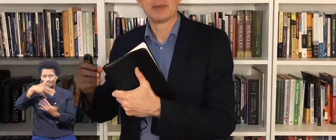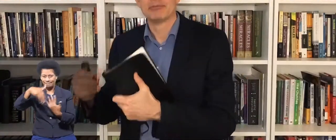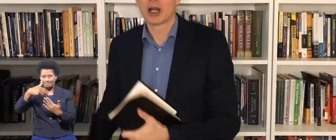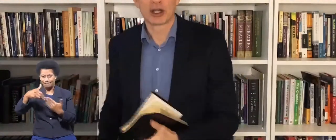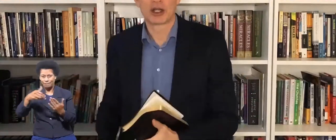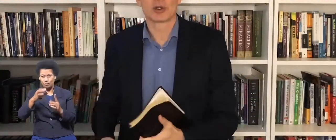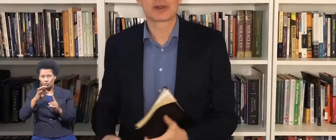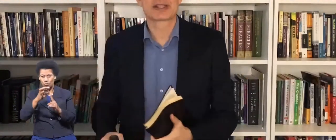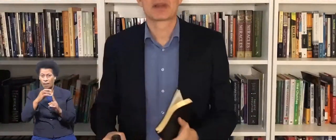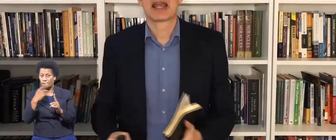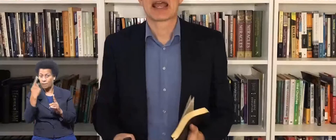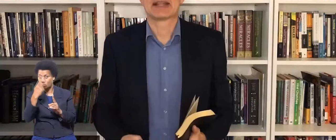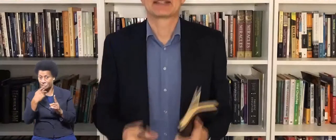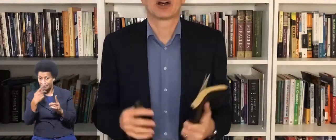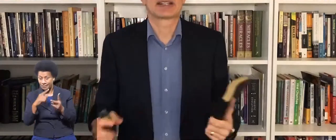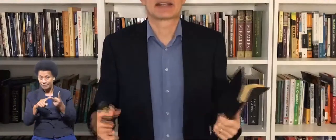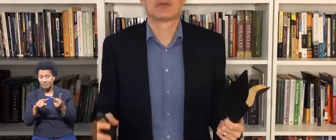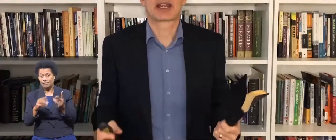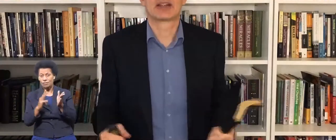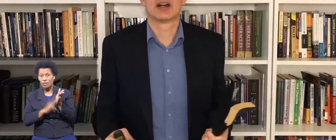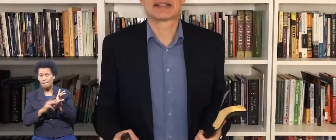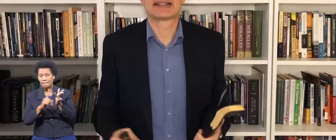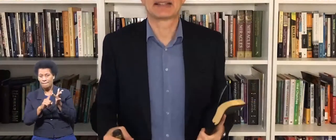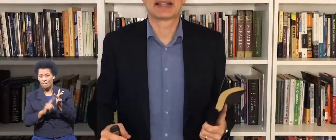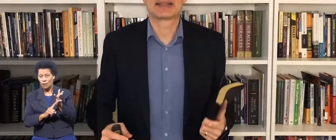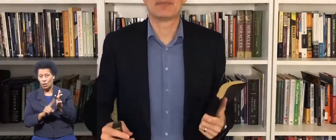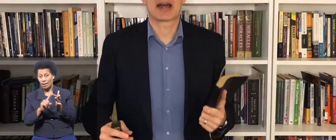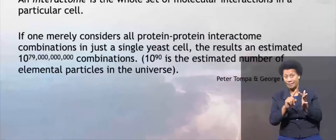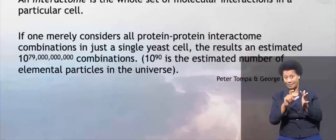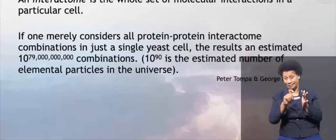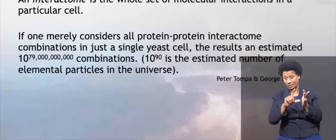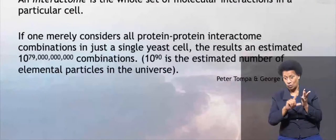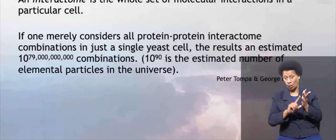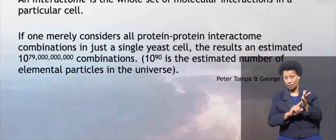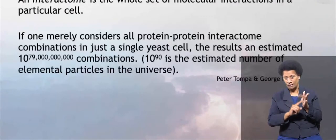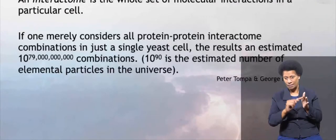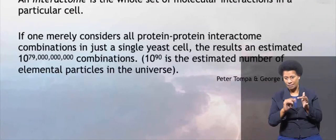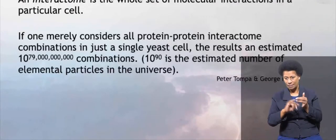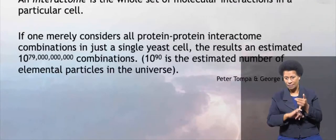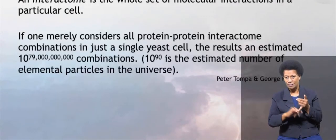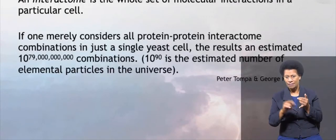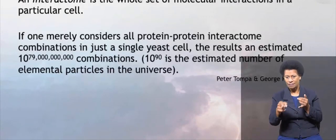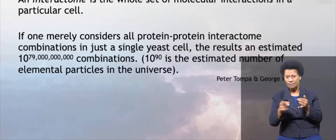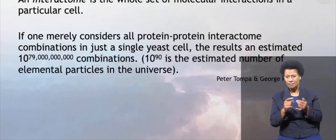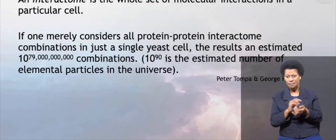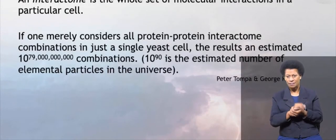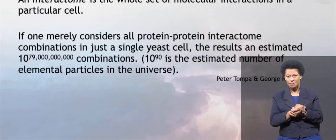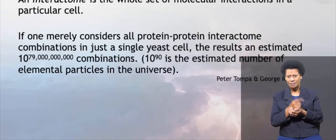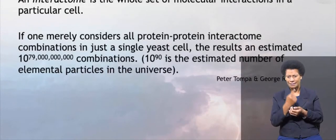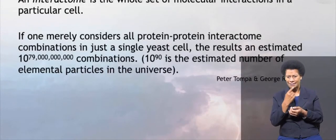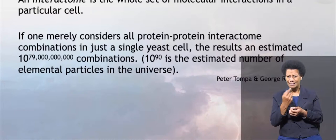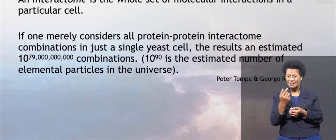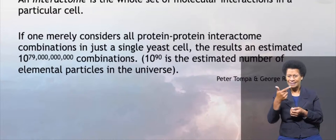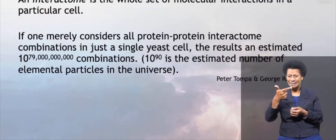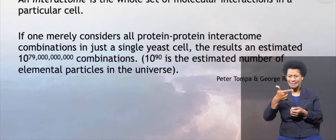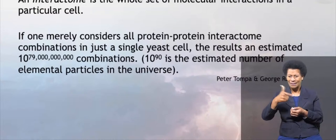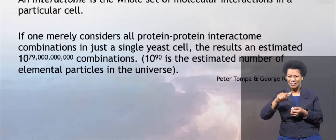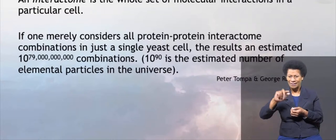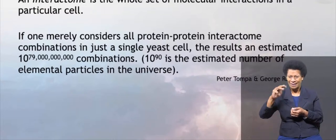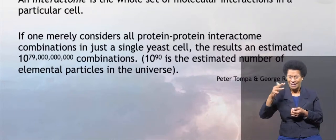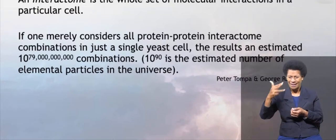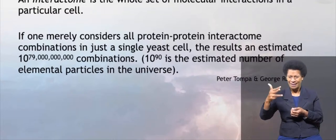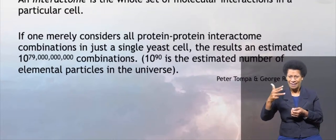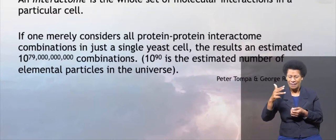and molecules. And scientists have recognized that there's about 10 to the power 79